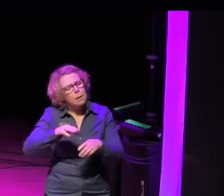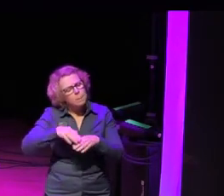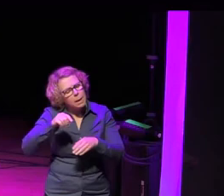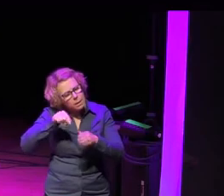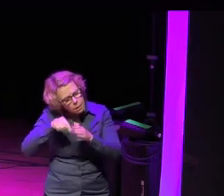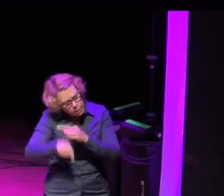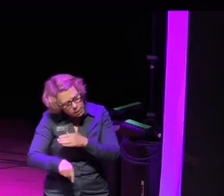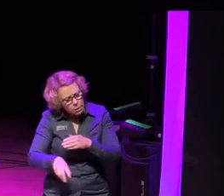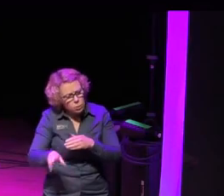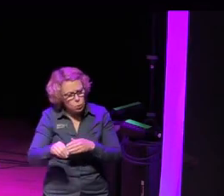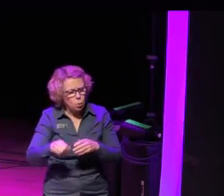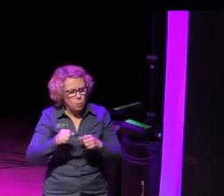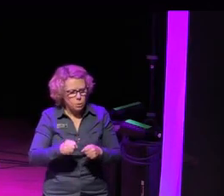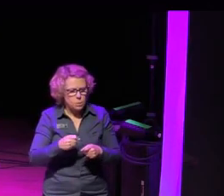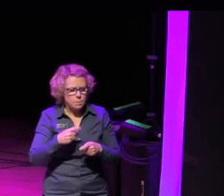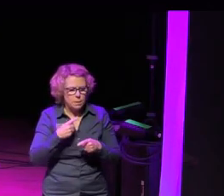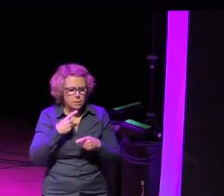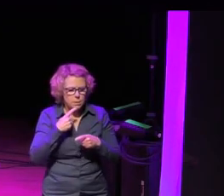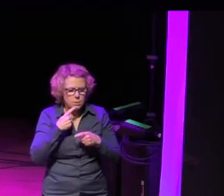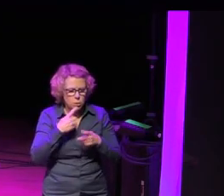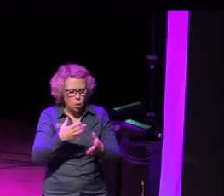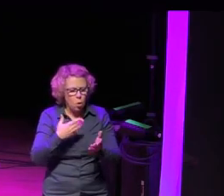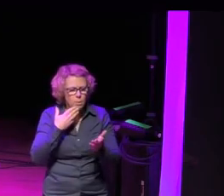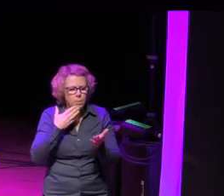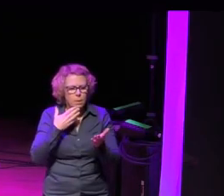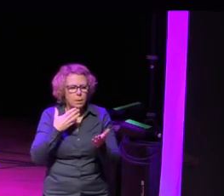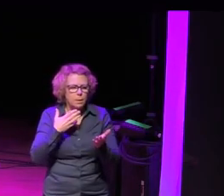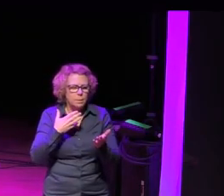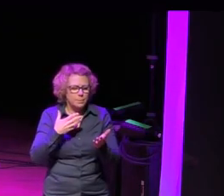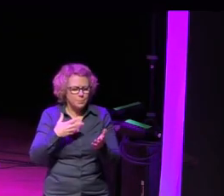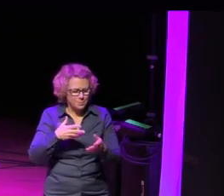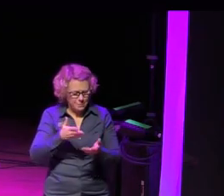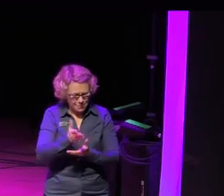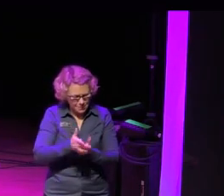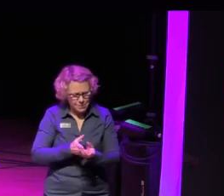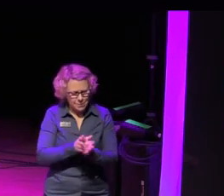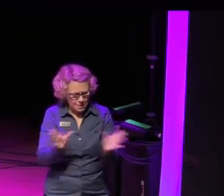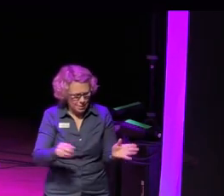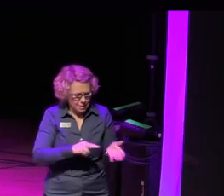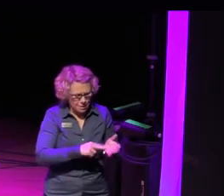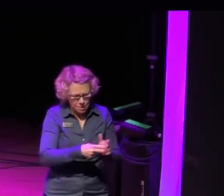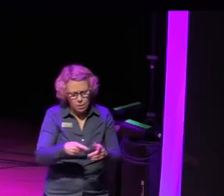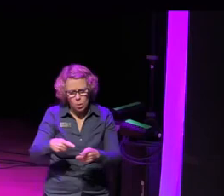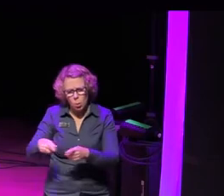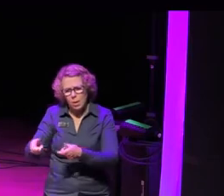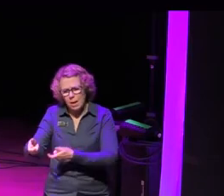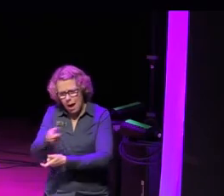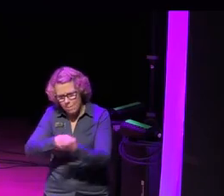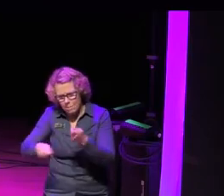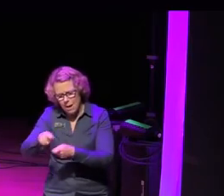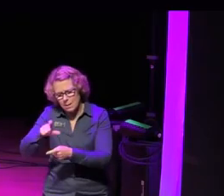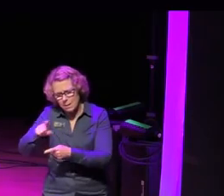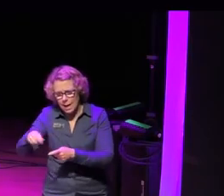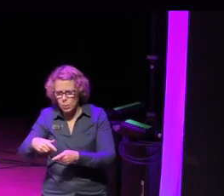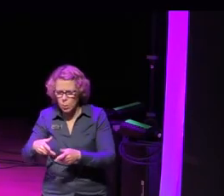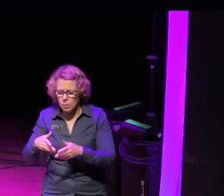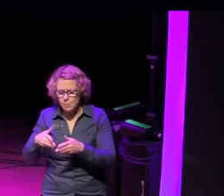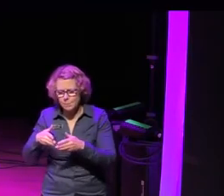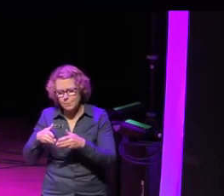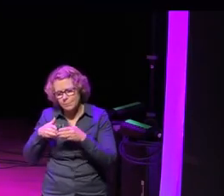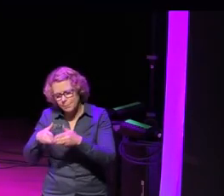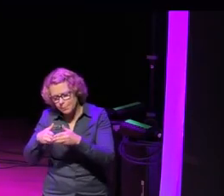devising your sort of say your separate strategies. Mm-hmm. And again, if you are, let's say, in the business sector, are you in the shipping, are you in